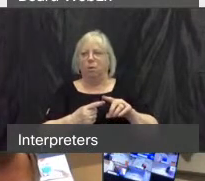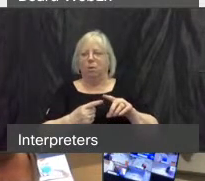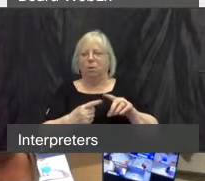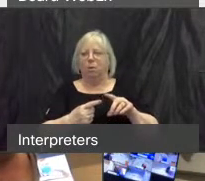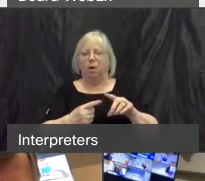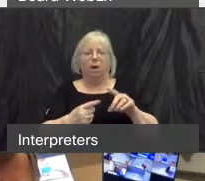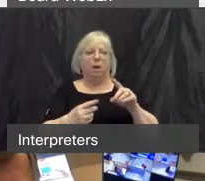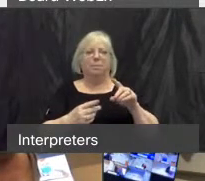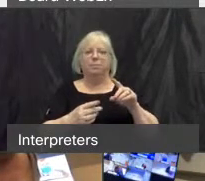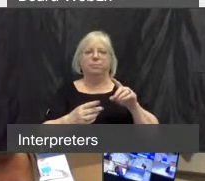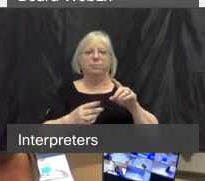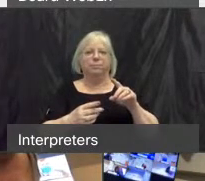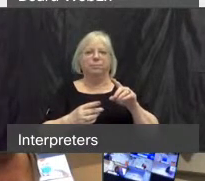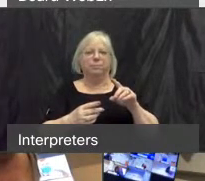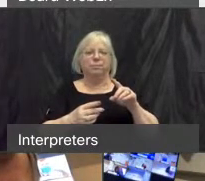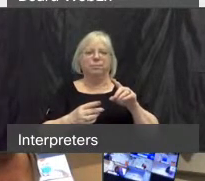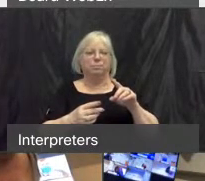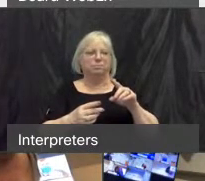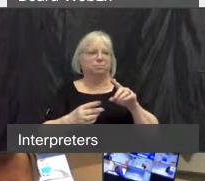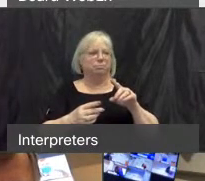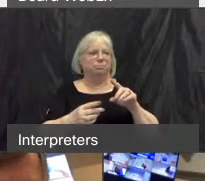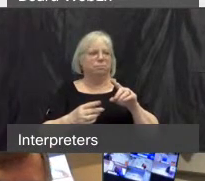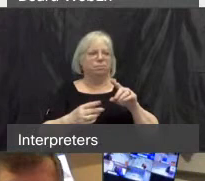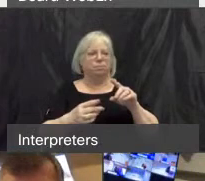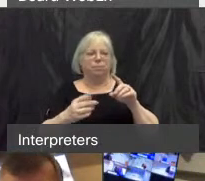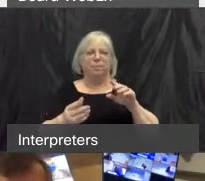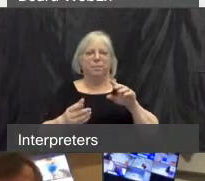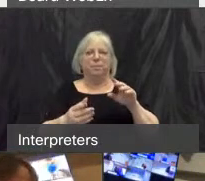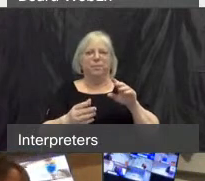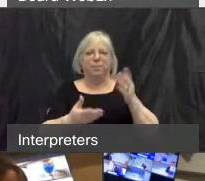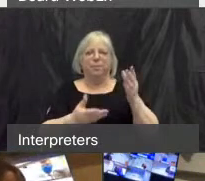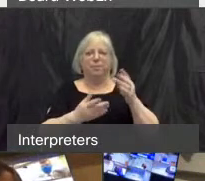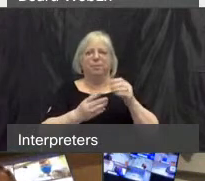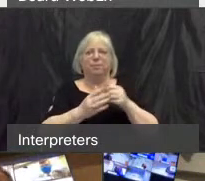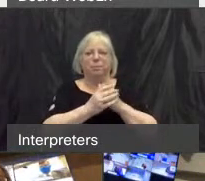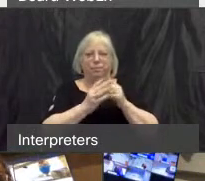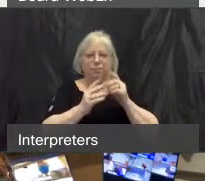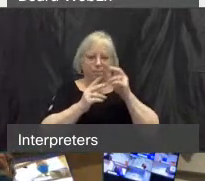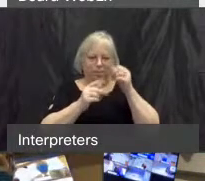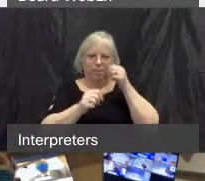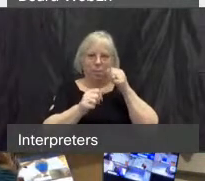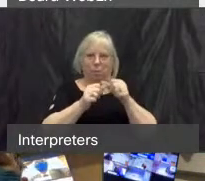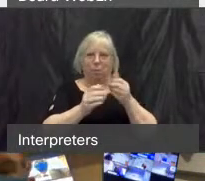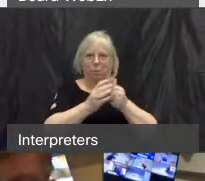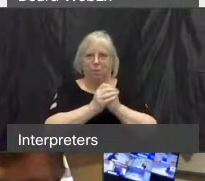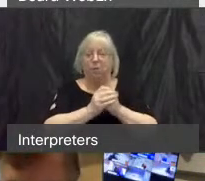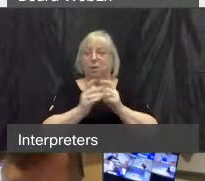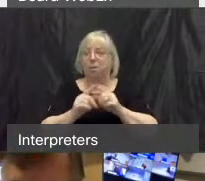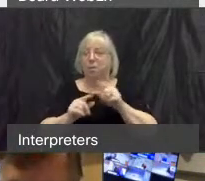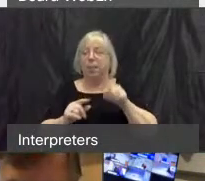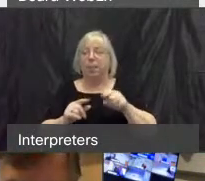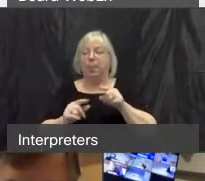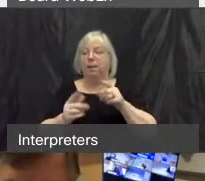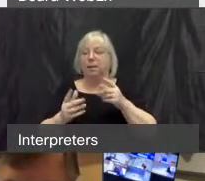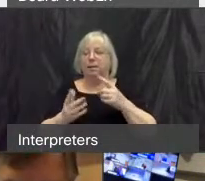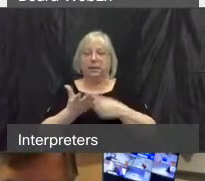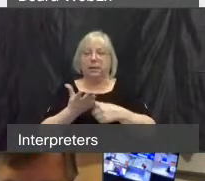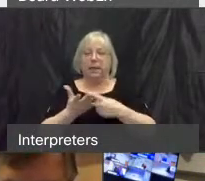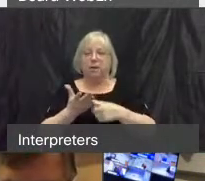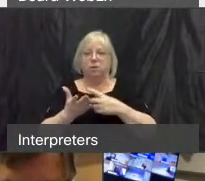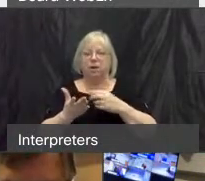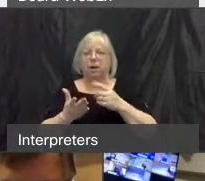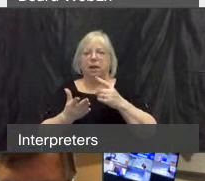this week. I just wanted to put one comment on our emergency declaration discussion. Tom,